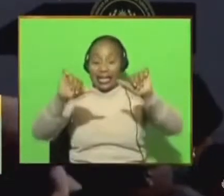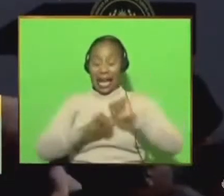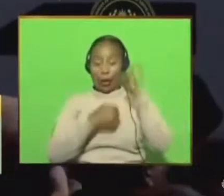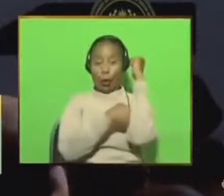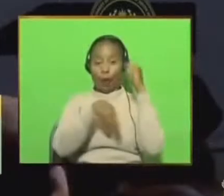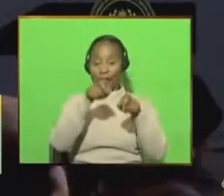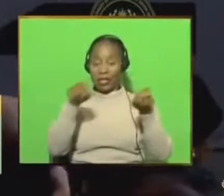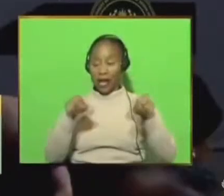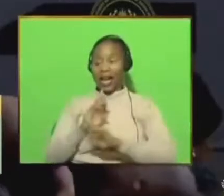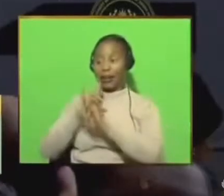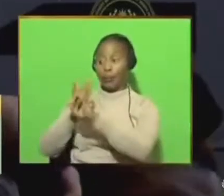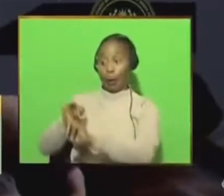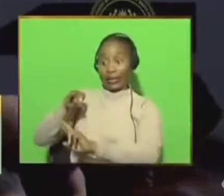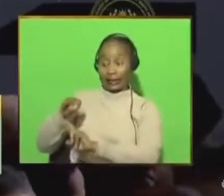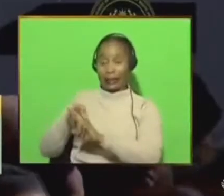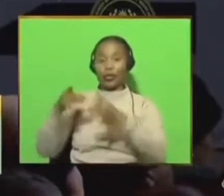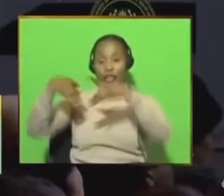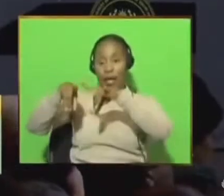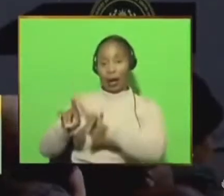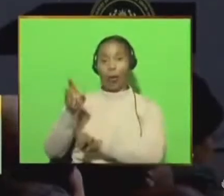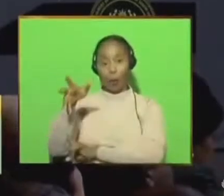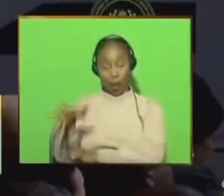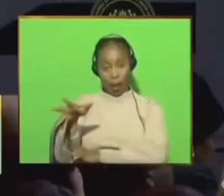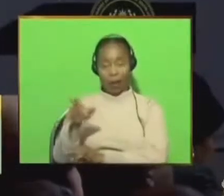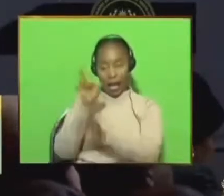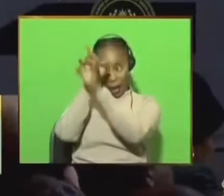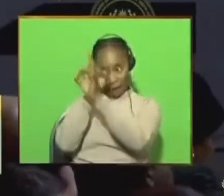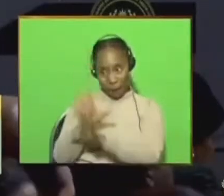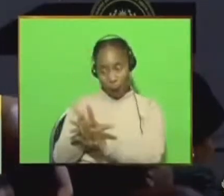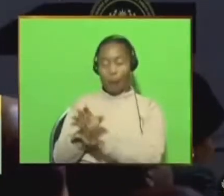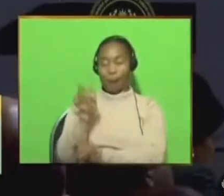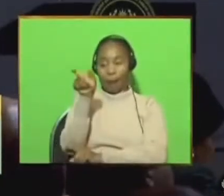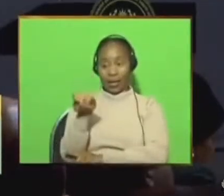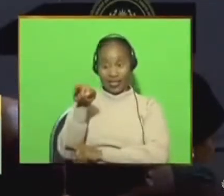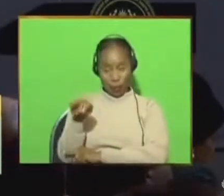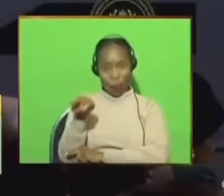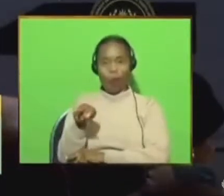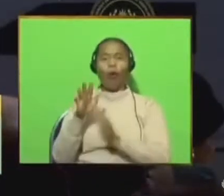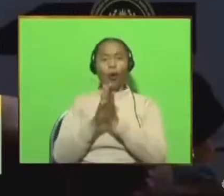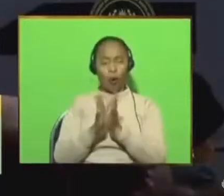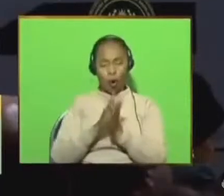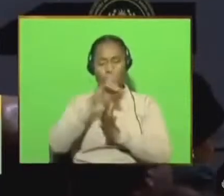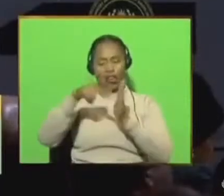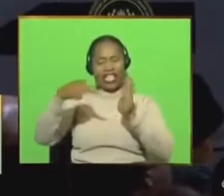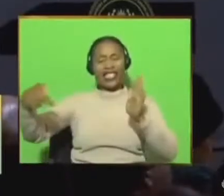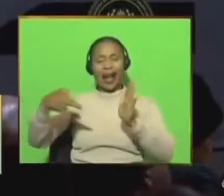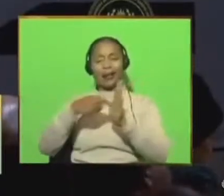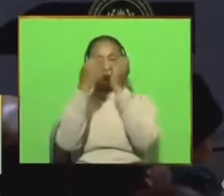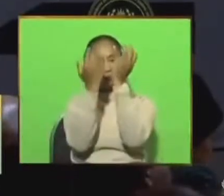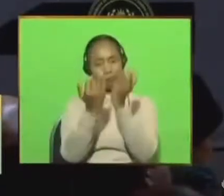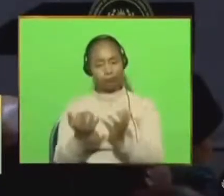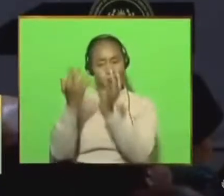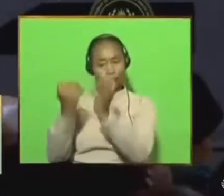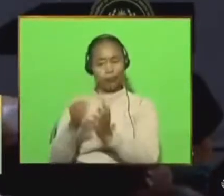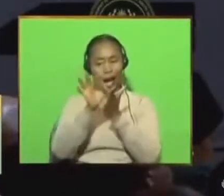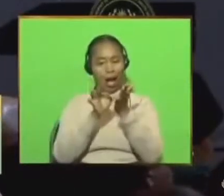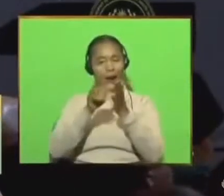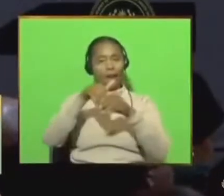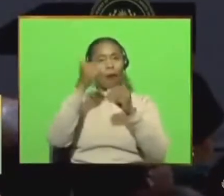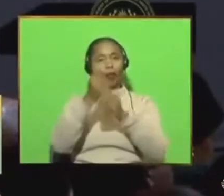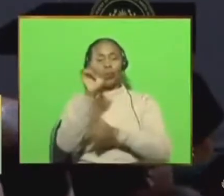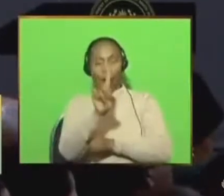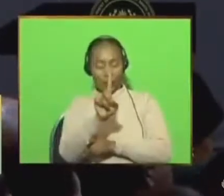the presiding officer, informing him or her of the result of the counting of the votes.